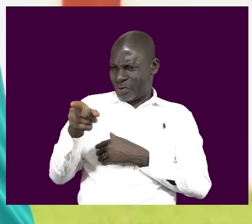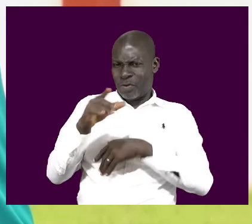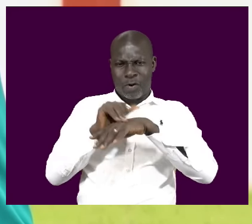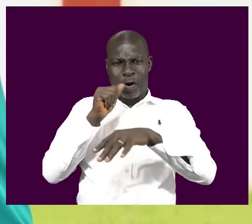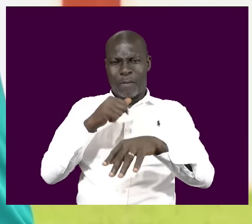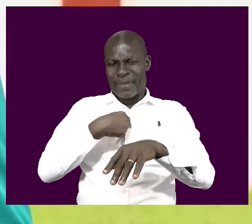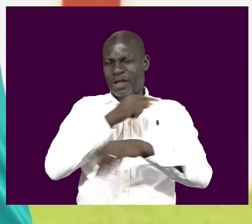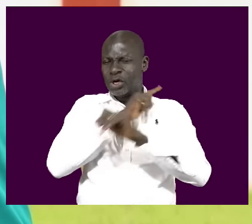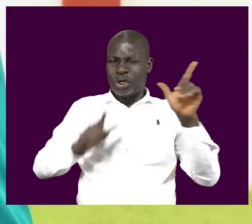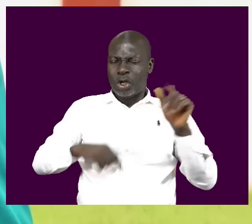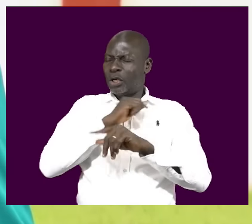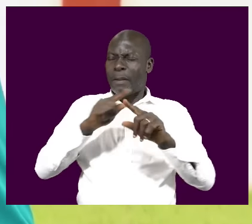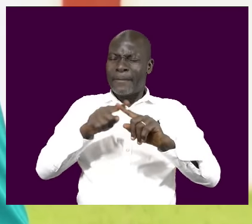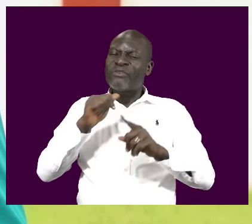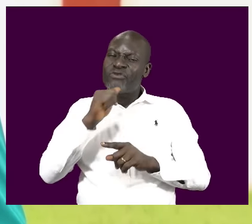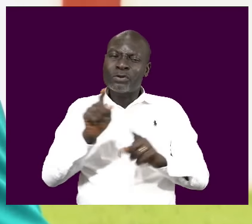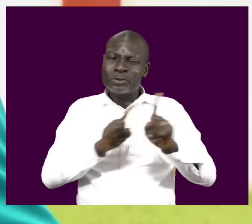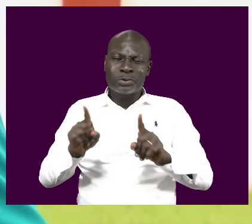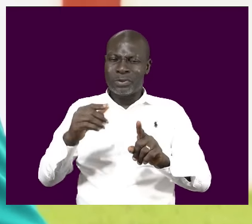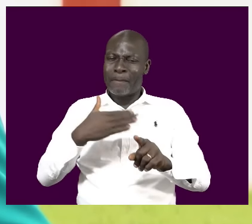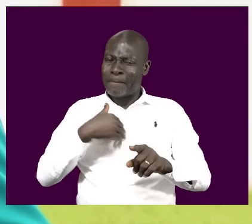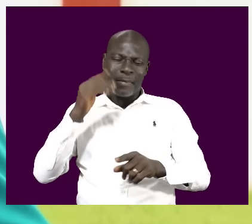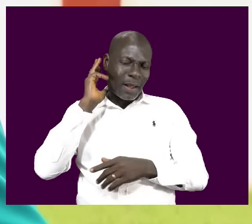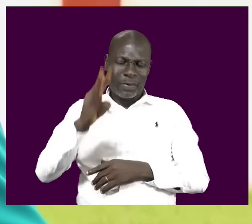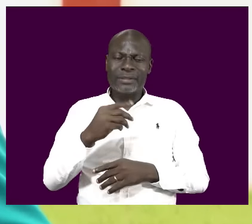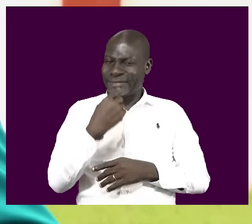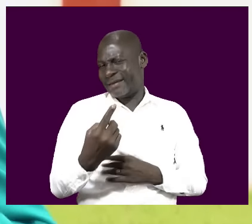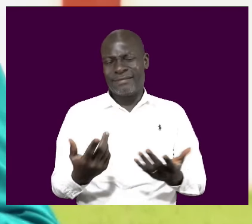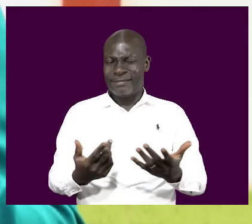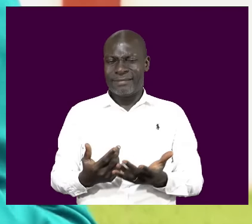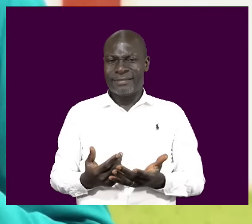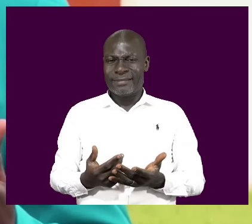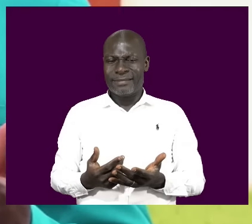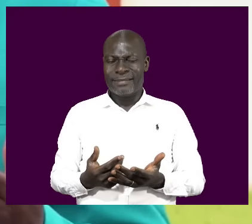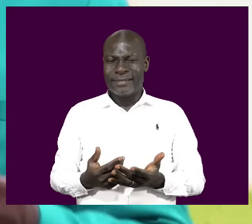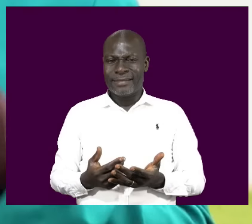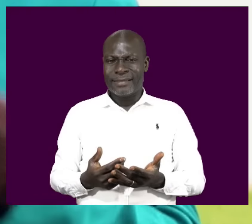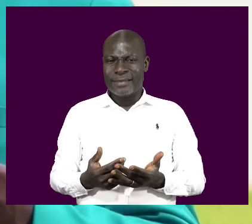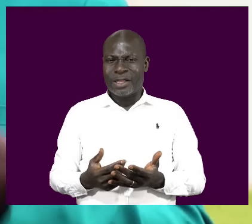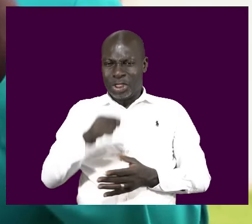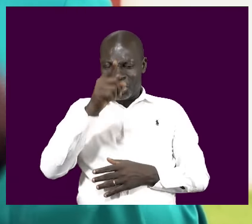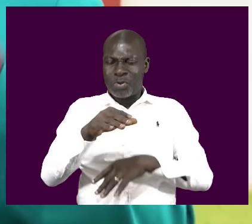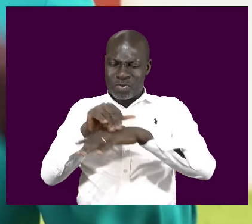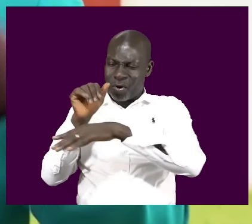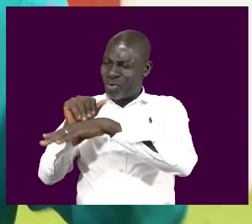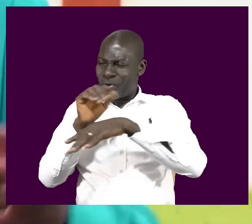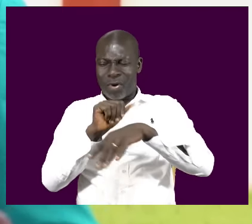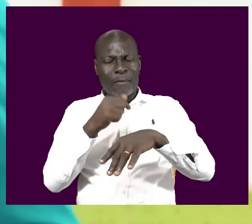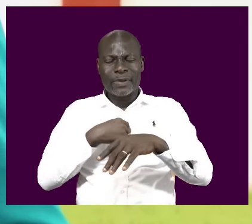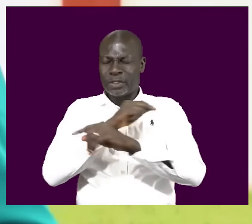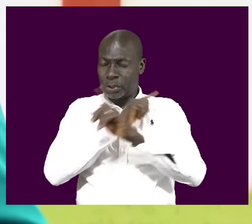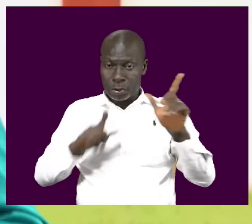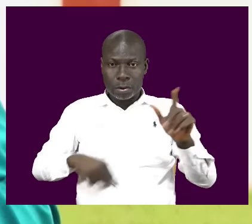Lord, Lord, and do not want to do what I say? Now adenti, and I'm sorry, I'm from me a radi a